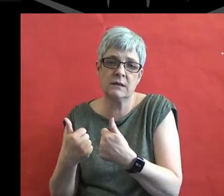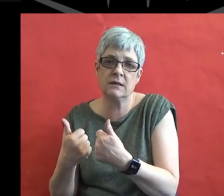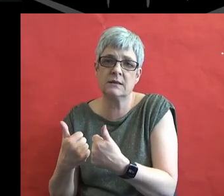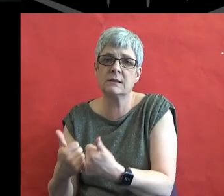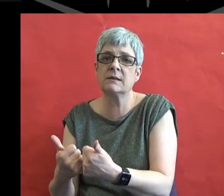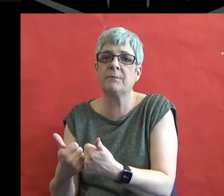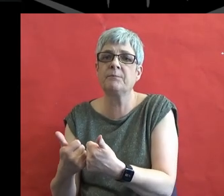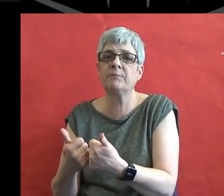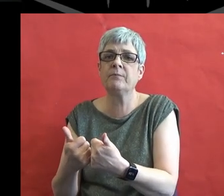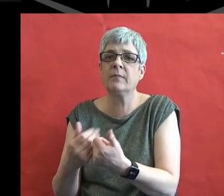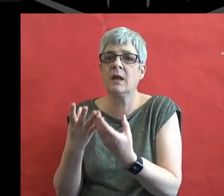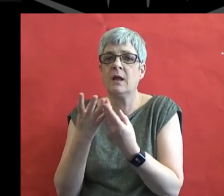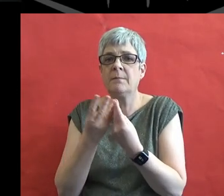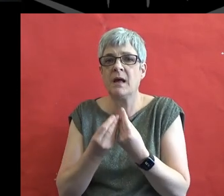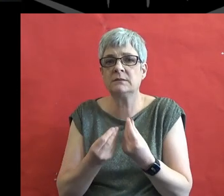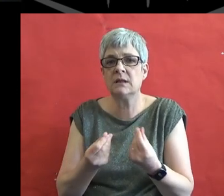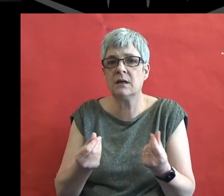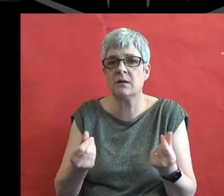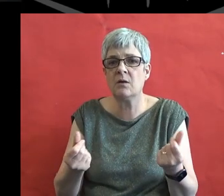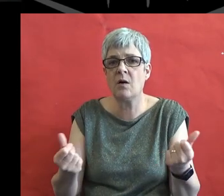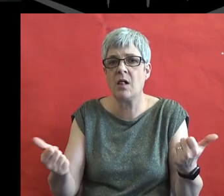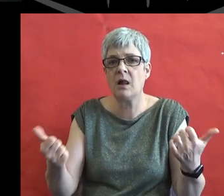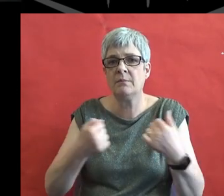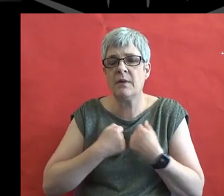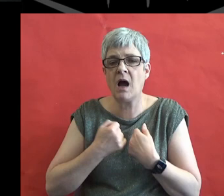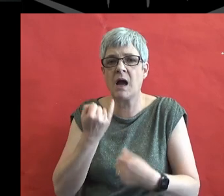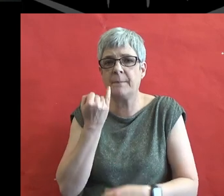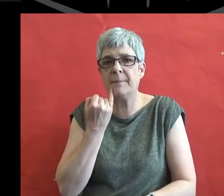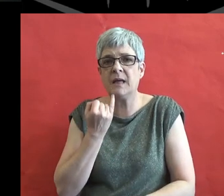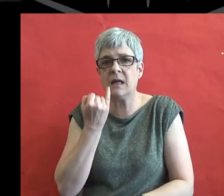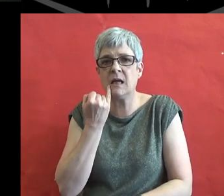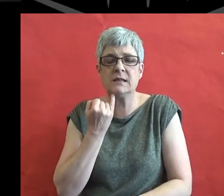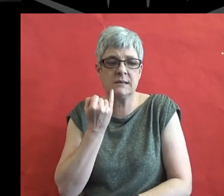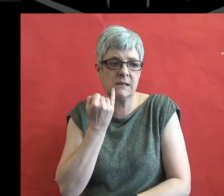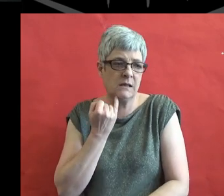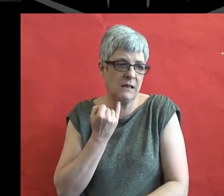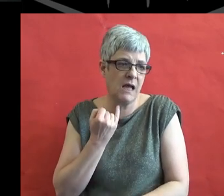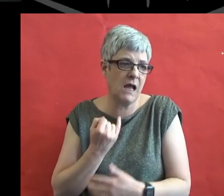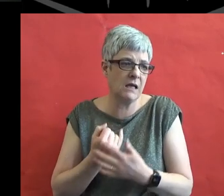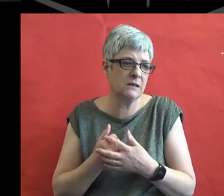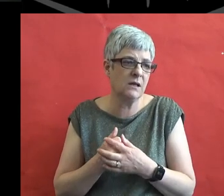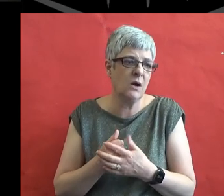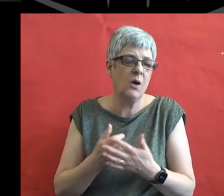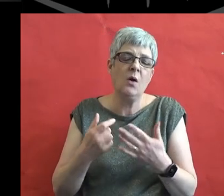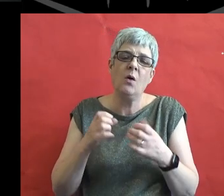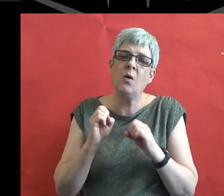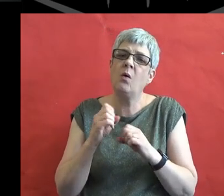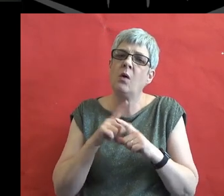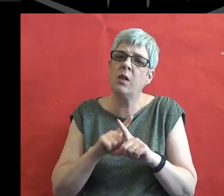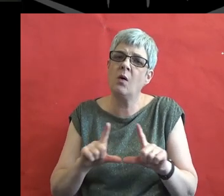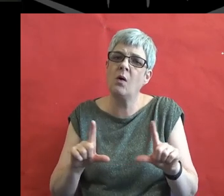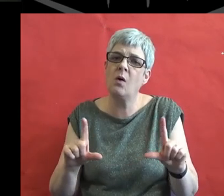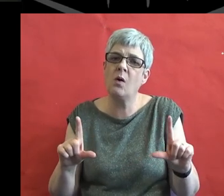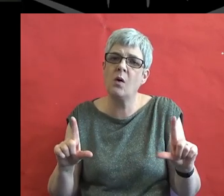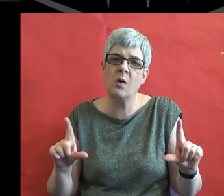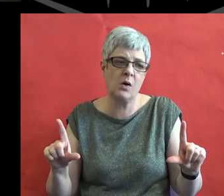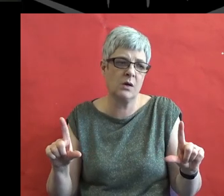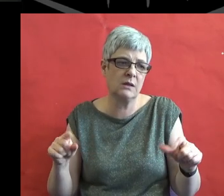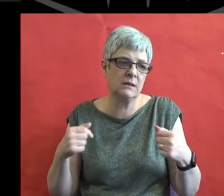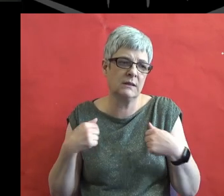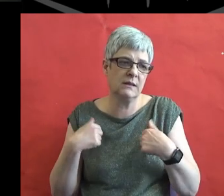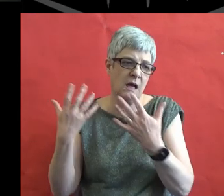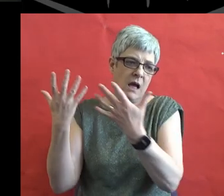Tenderness melting all my bitterness, oh